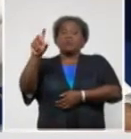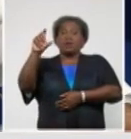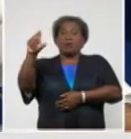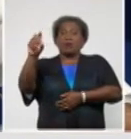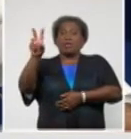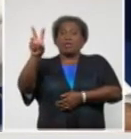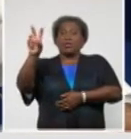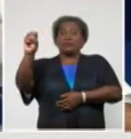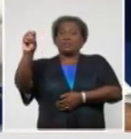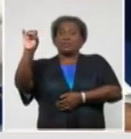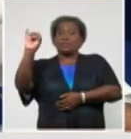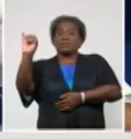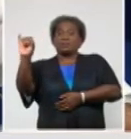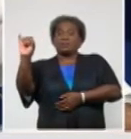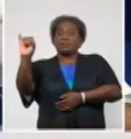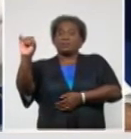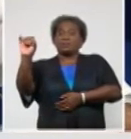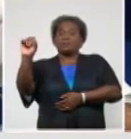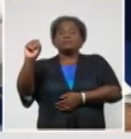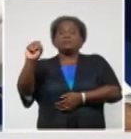156 from Cienfuegos,